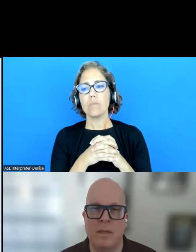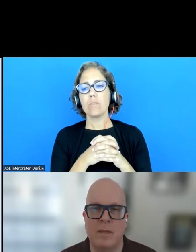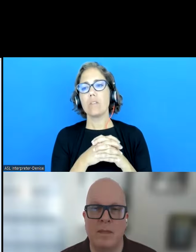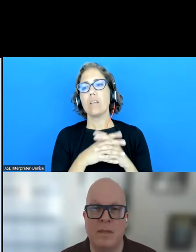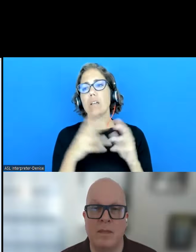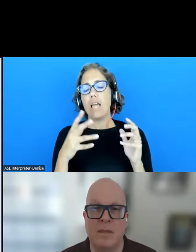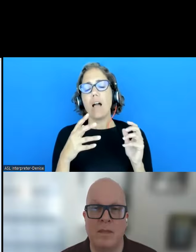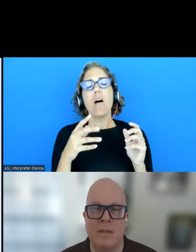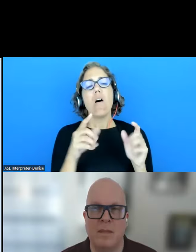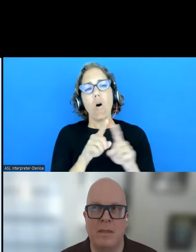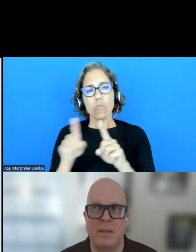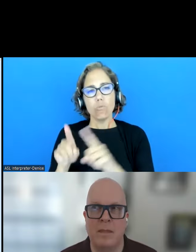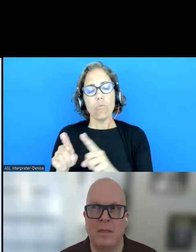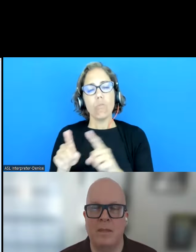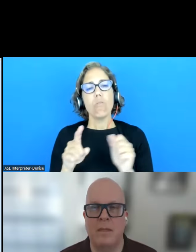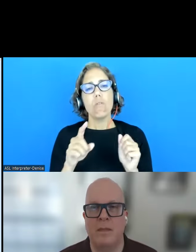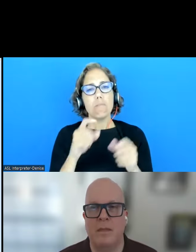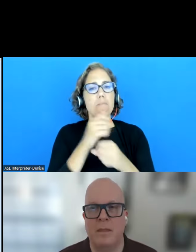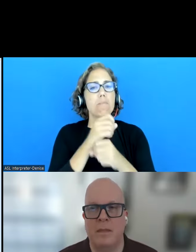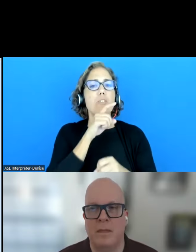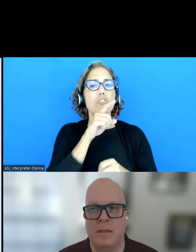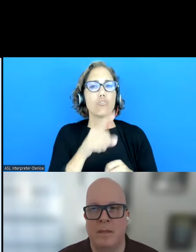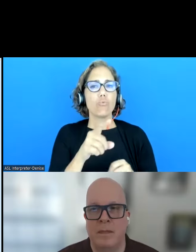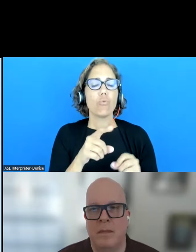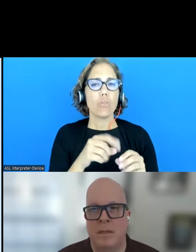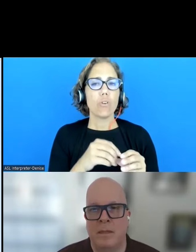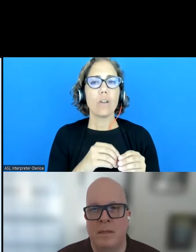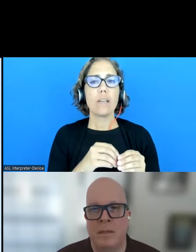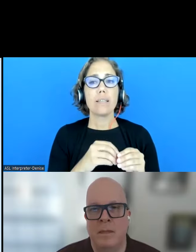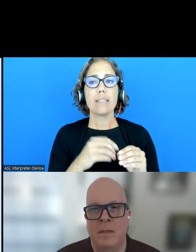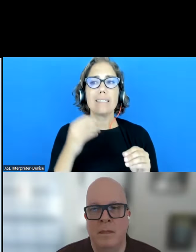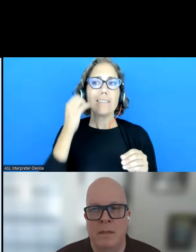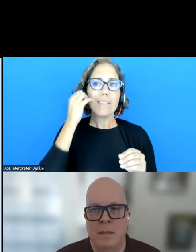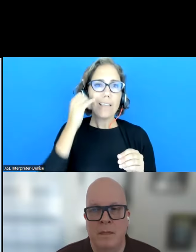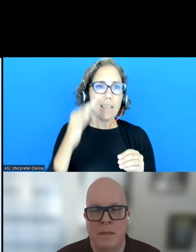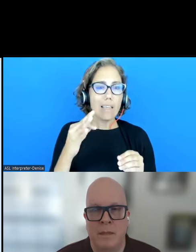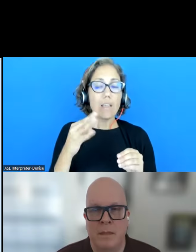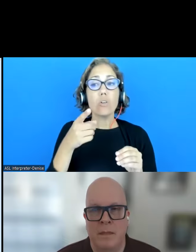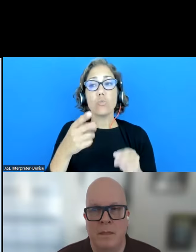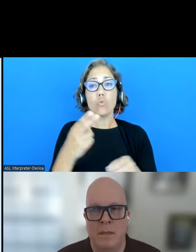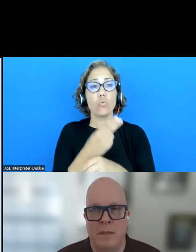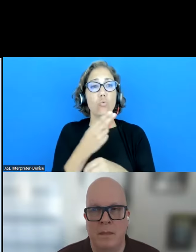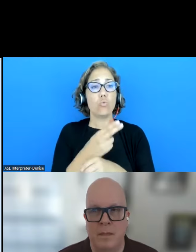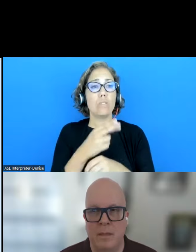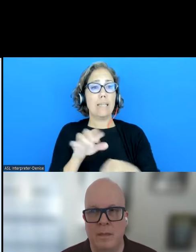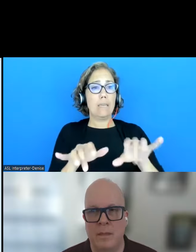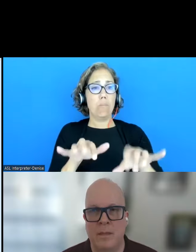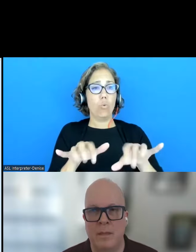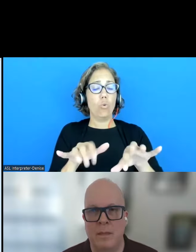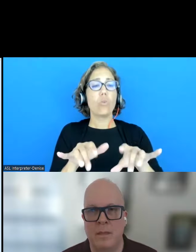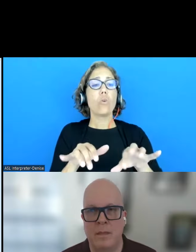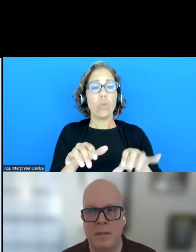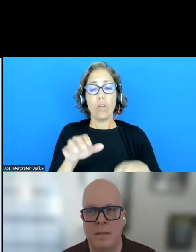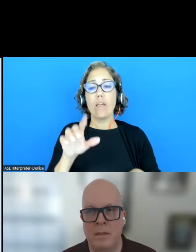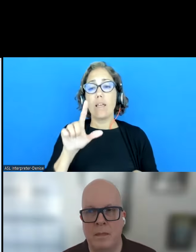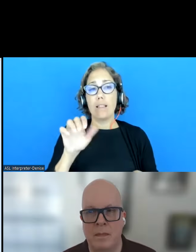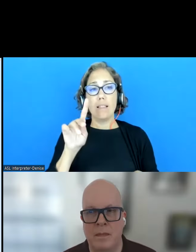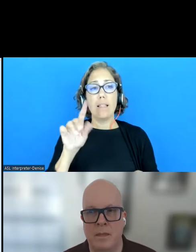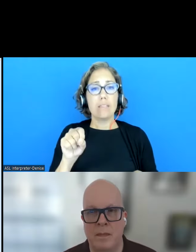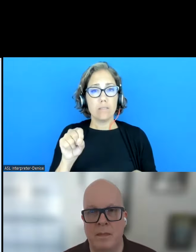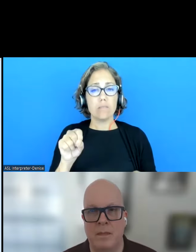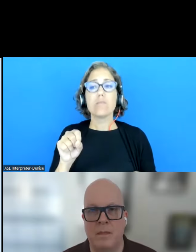let's also make sure that in case you are using a keyboard, the links as